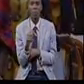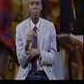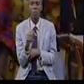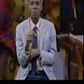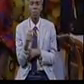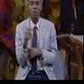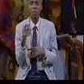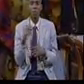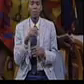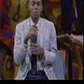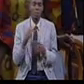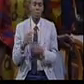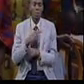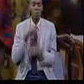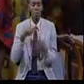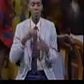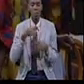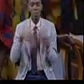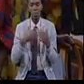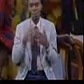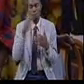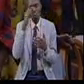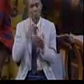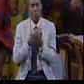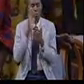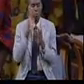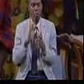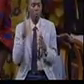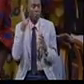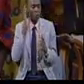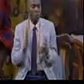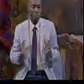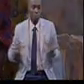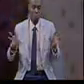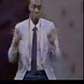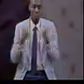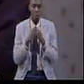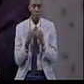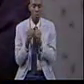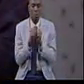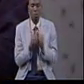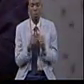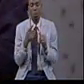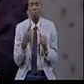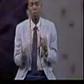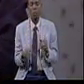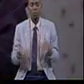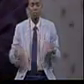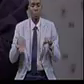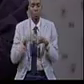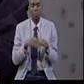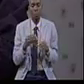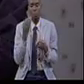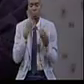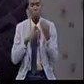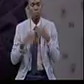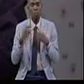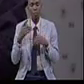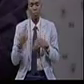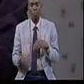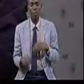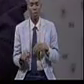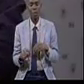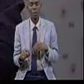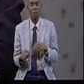gather at the marriage supper of the Lamb, your name will not be missing in the book of life. You'll be